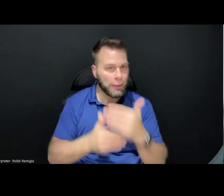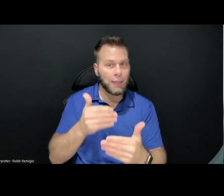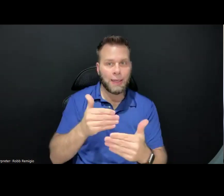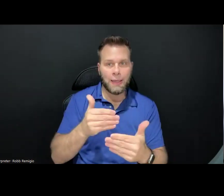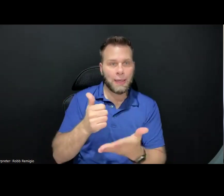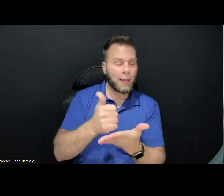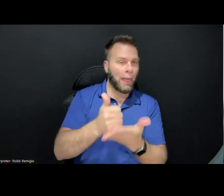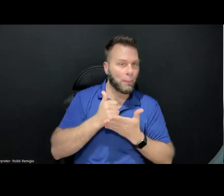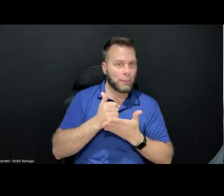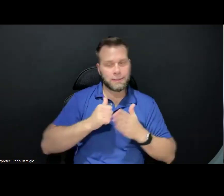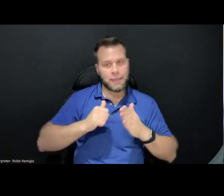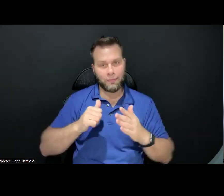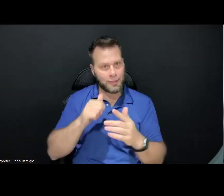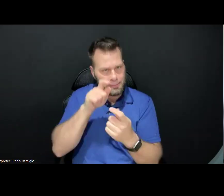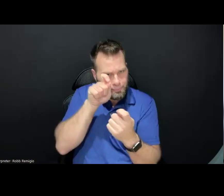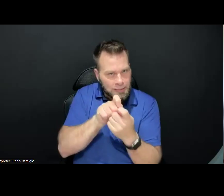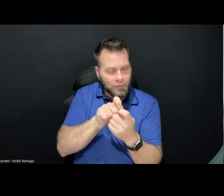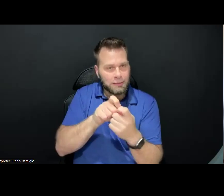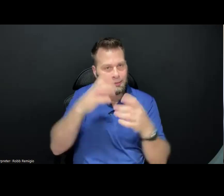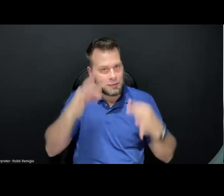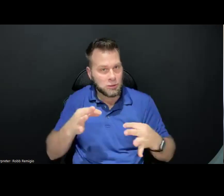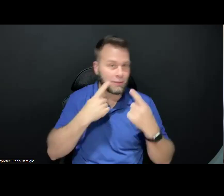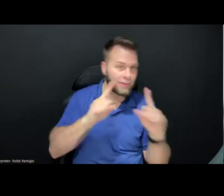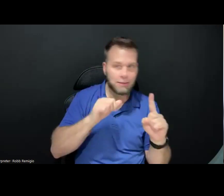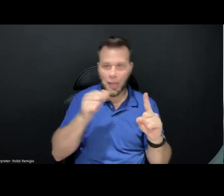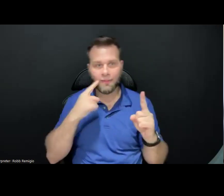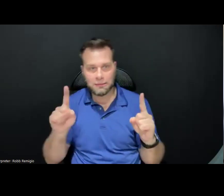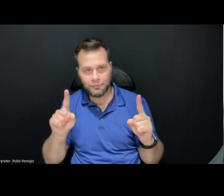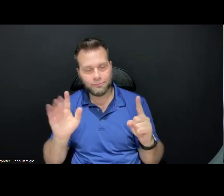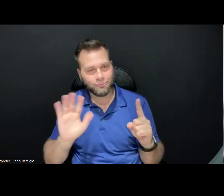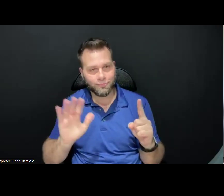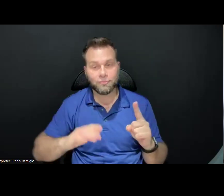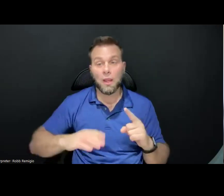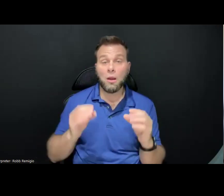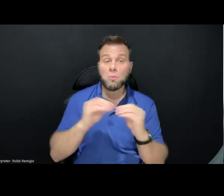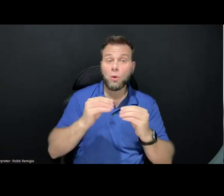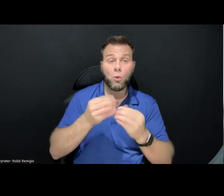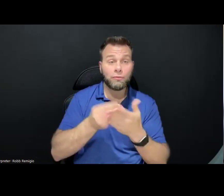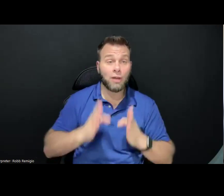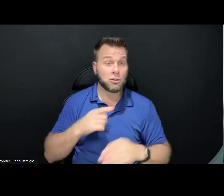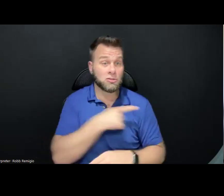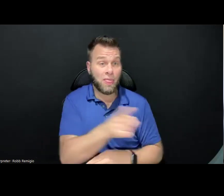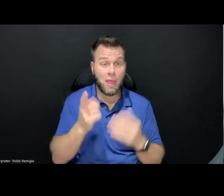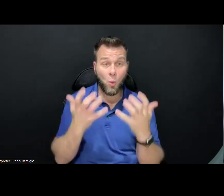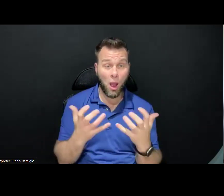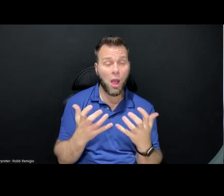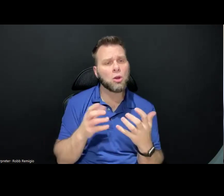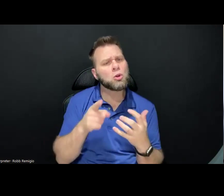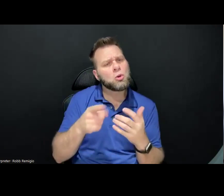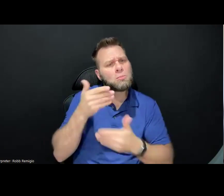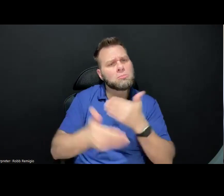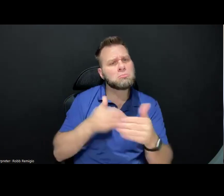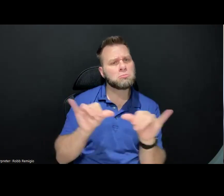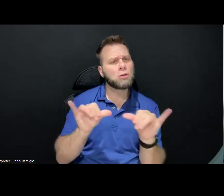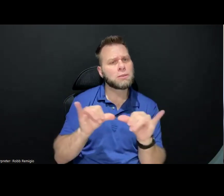cold, calculated decision of is it effective or not effective. More and more funders just want to know, how are you going to measure your progress? You know, at the